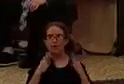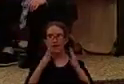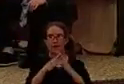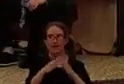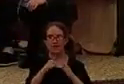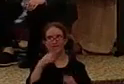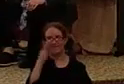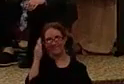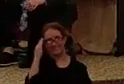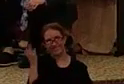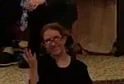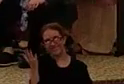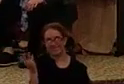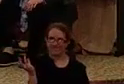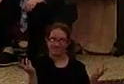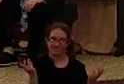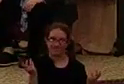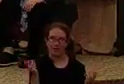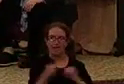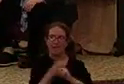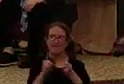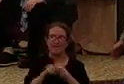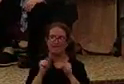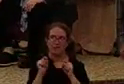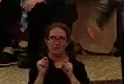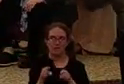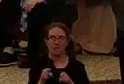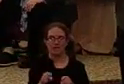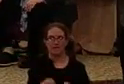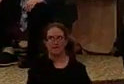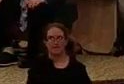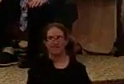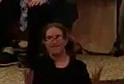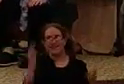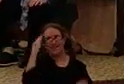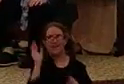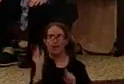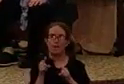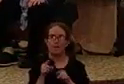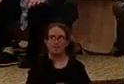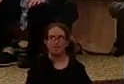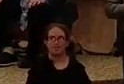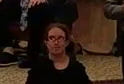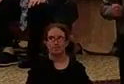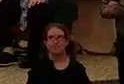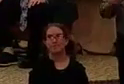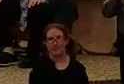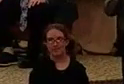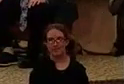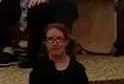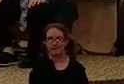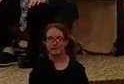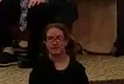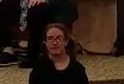And I thought, you know what, all my friends are going, so I guess I'll go. Hallelujah.